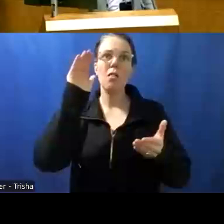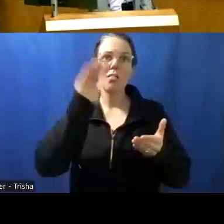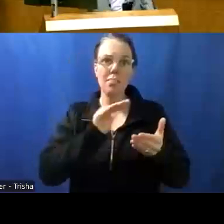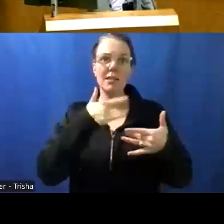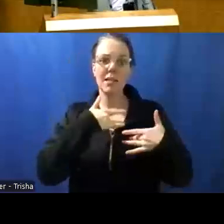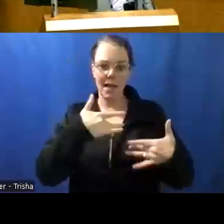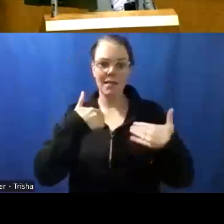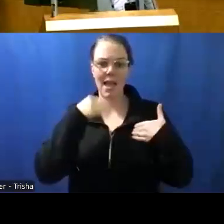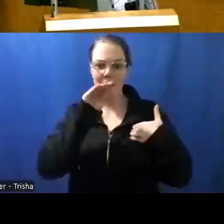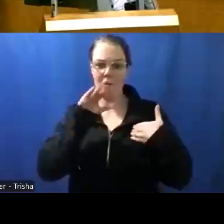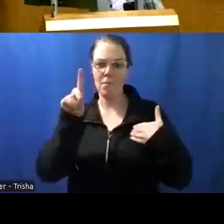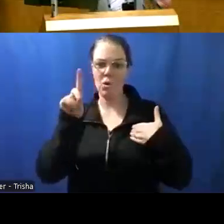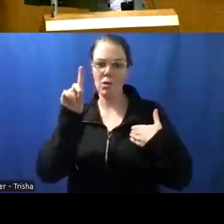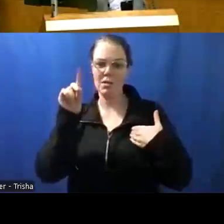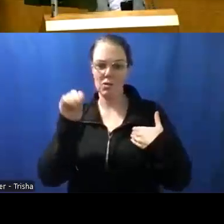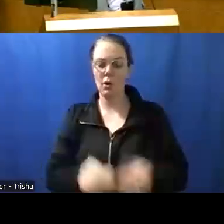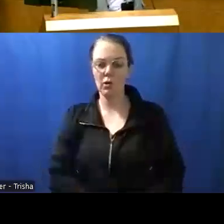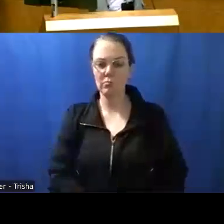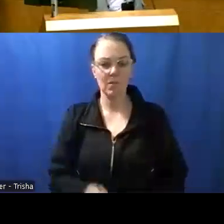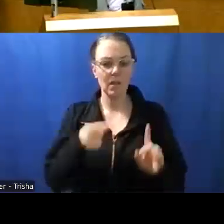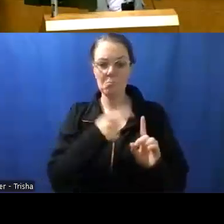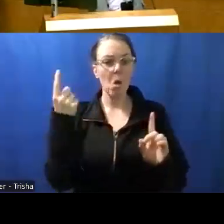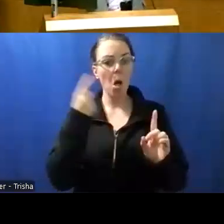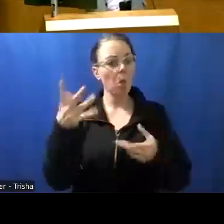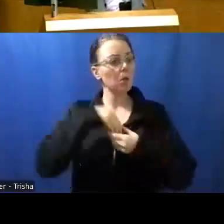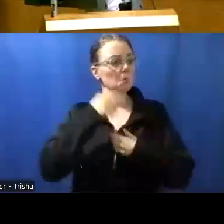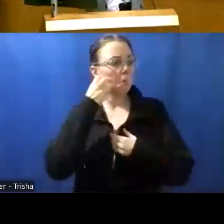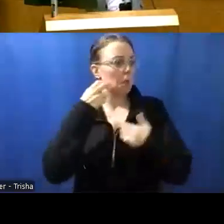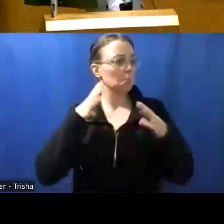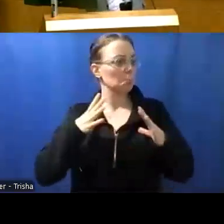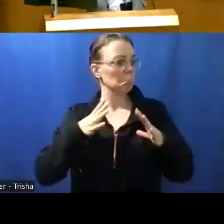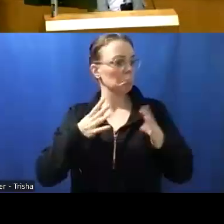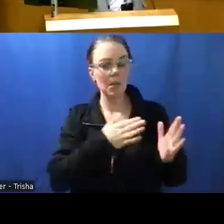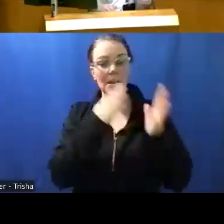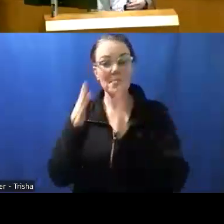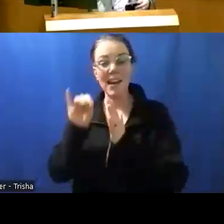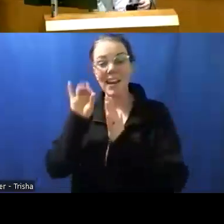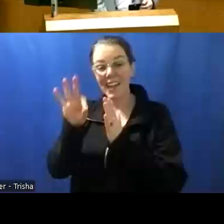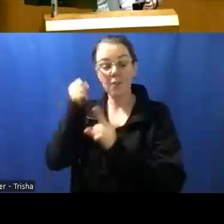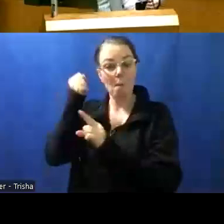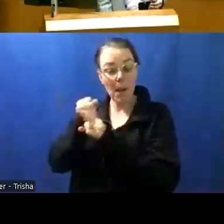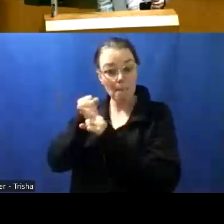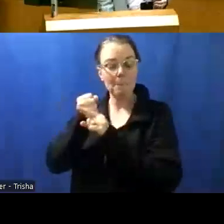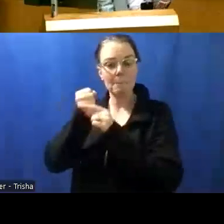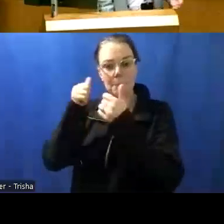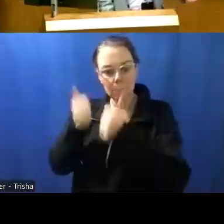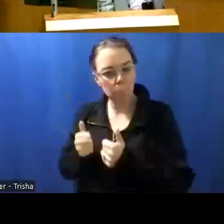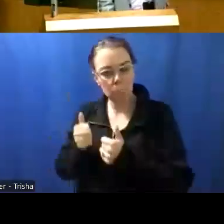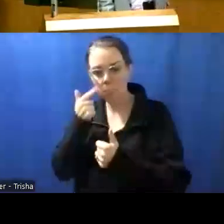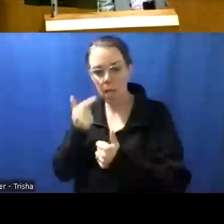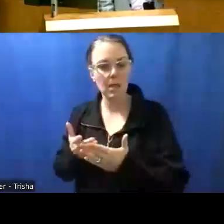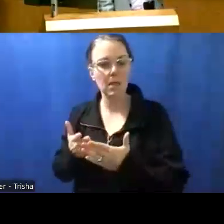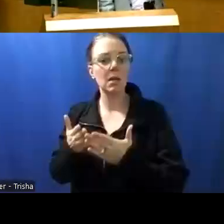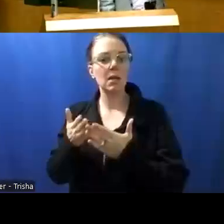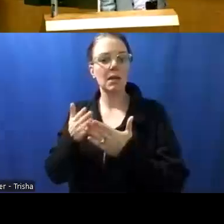mood disorders because they've always been that way. Whereas if you have to now relearn a lot of things, and especially if it's